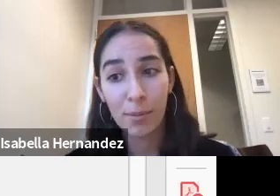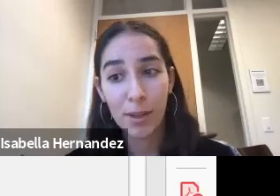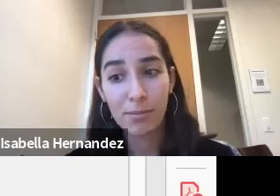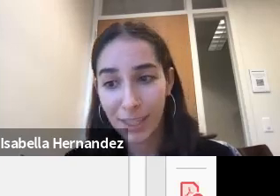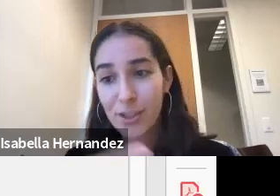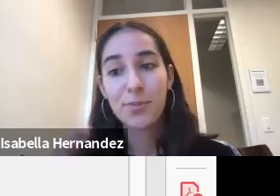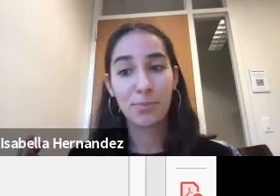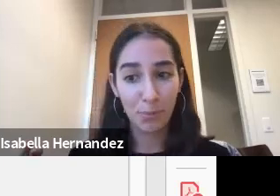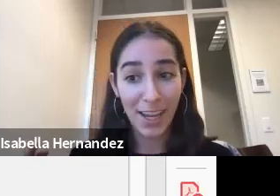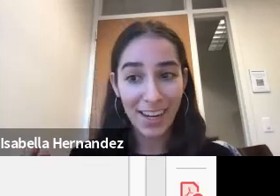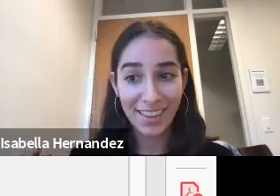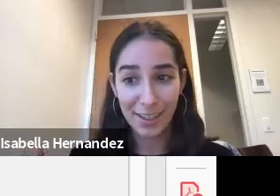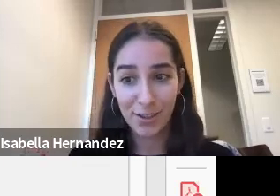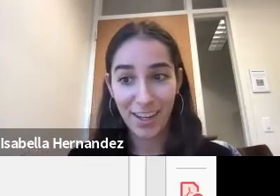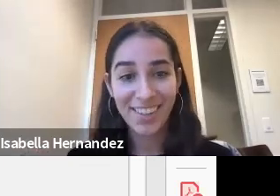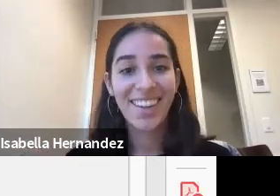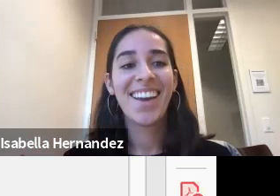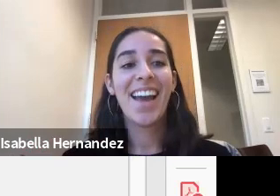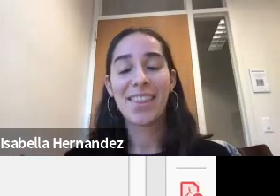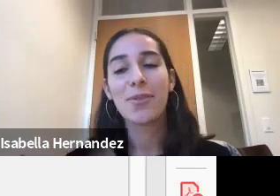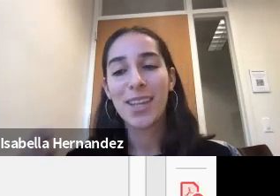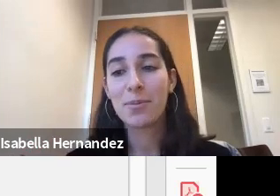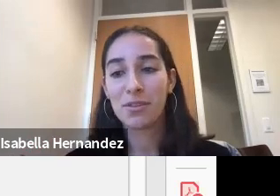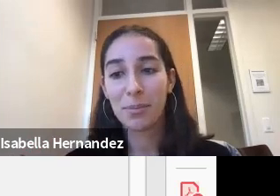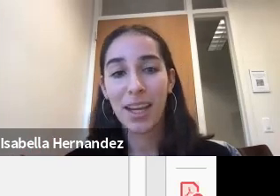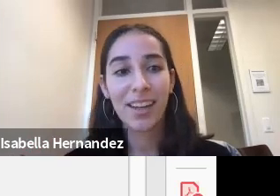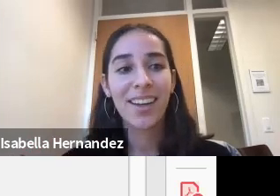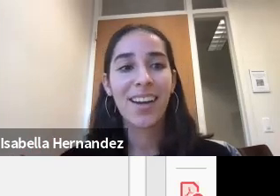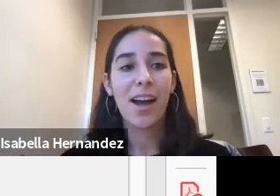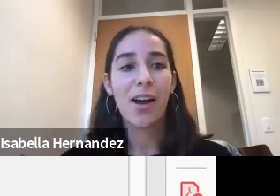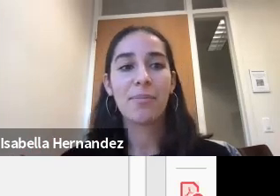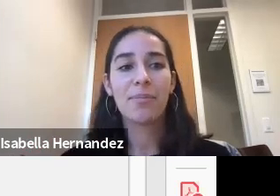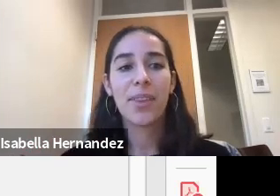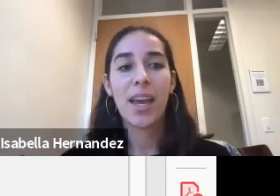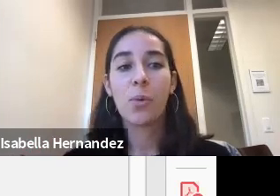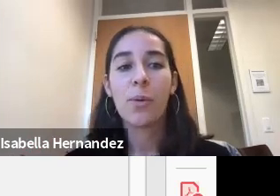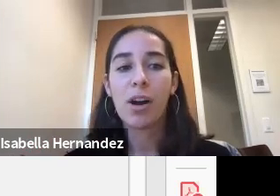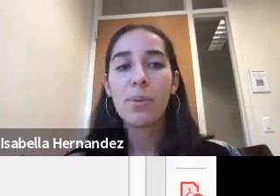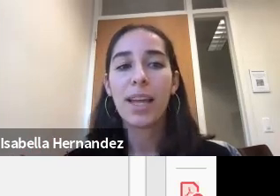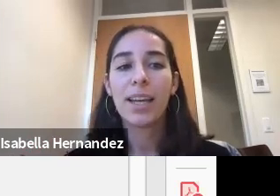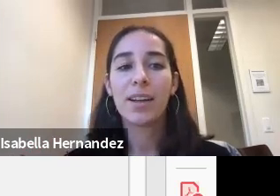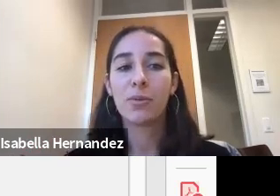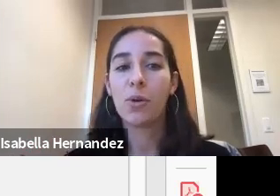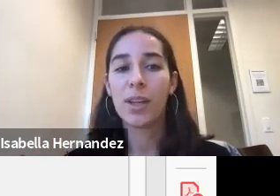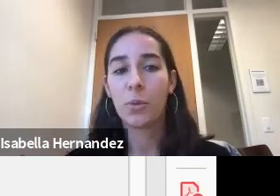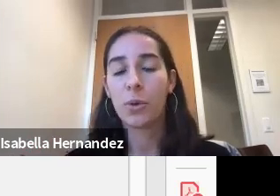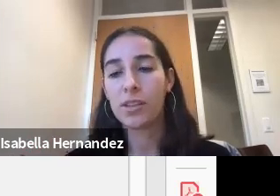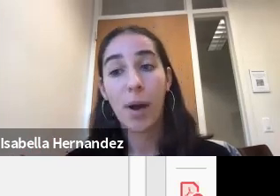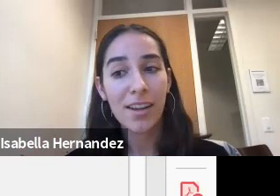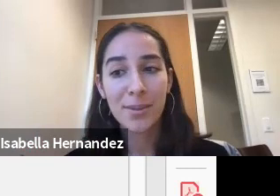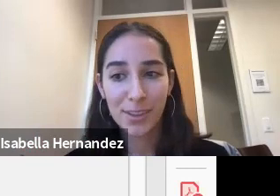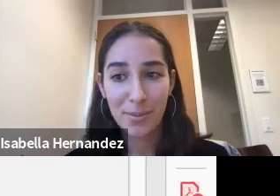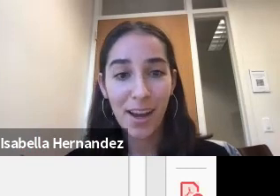the problem. Like, just, we got to get that straight, and then we can move from there. And while we all play a role in the